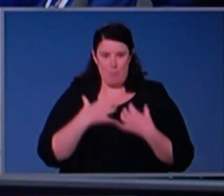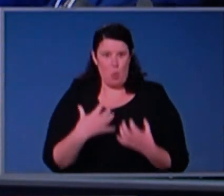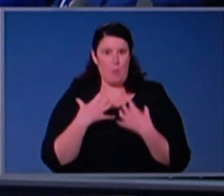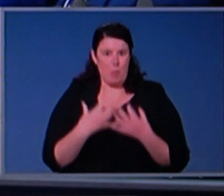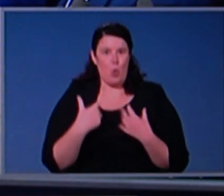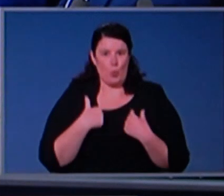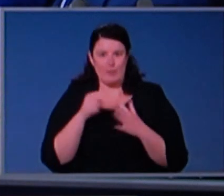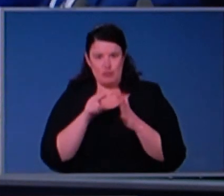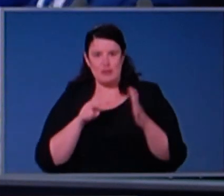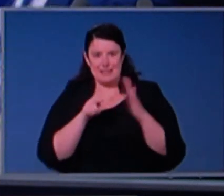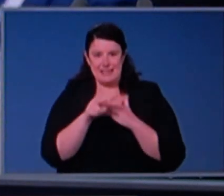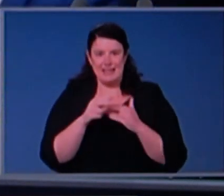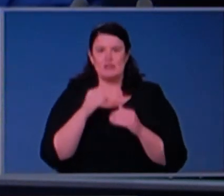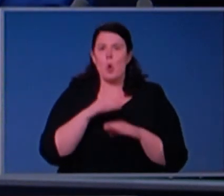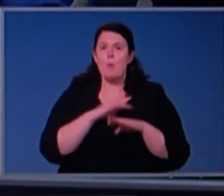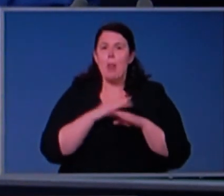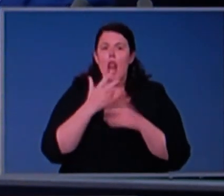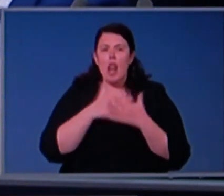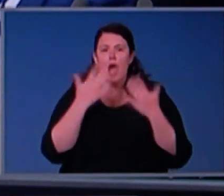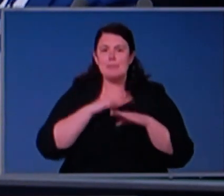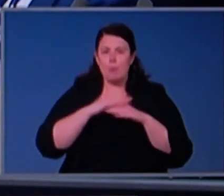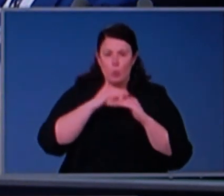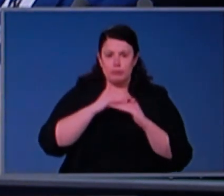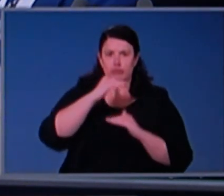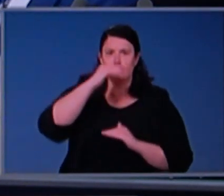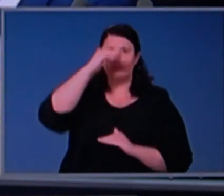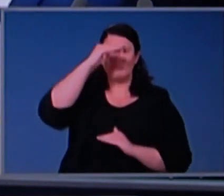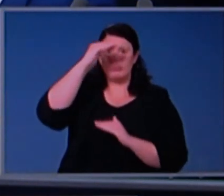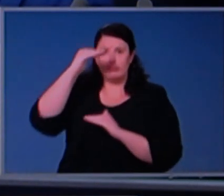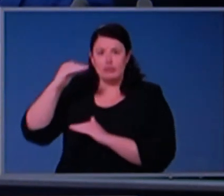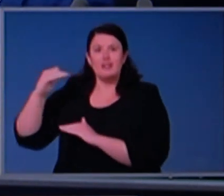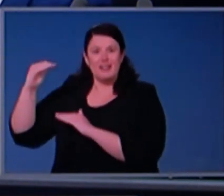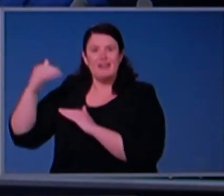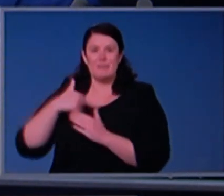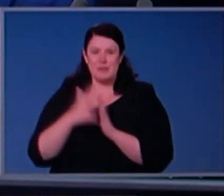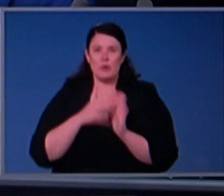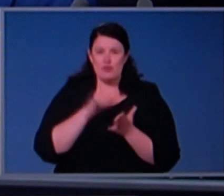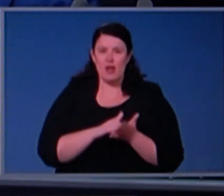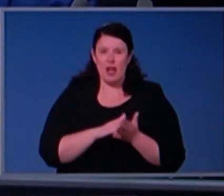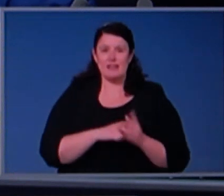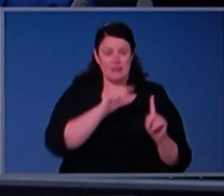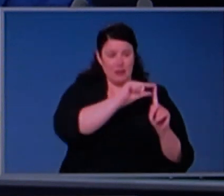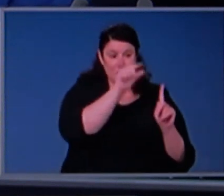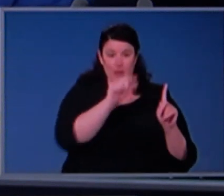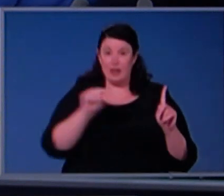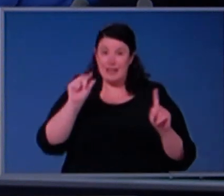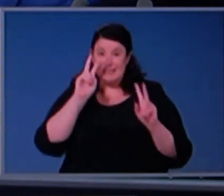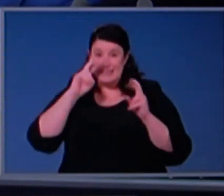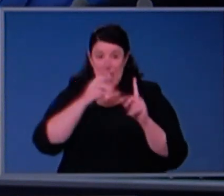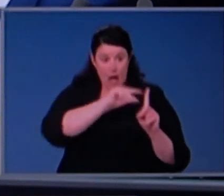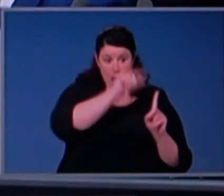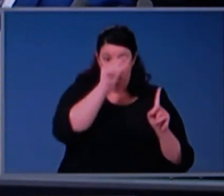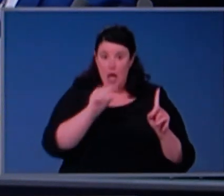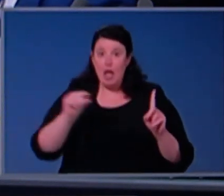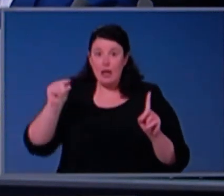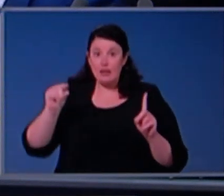exactly what you would expect. But the effective reproduction is the middle of that dark blue line, and you can see that using the